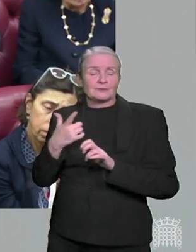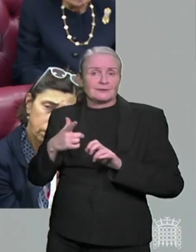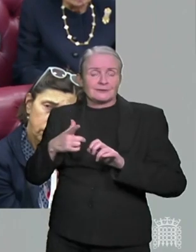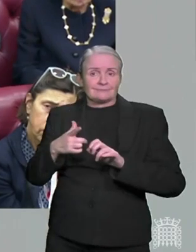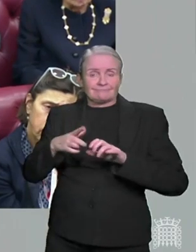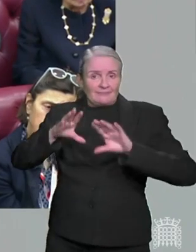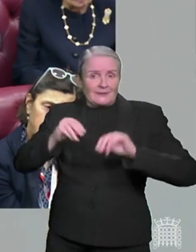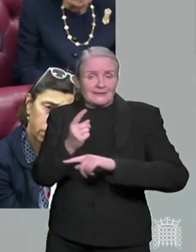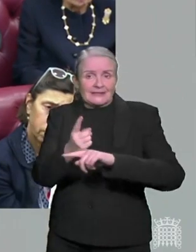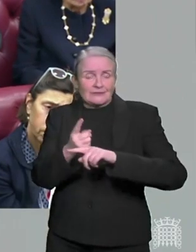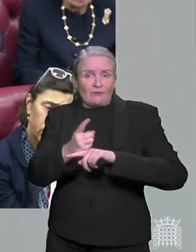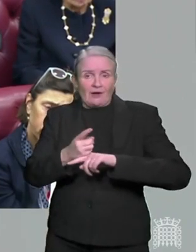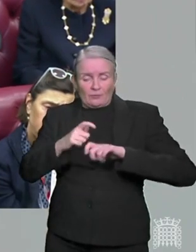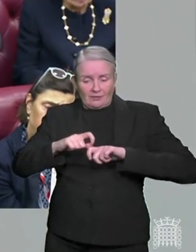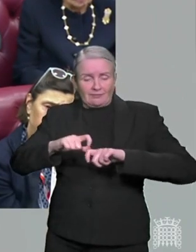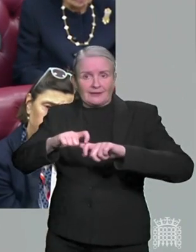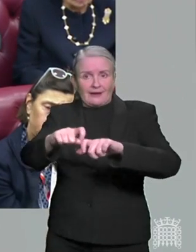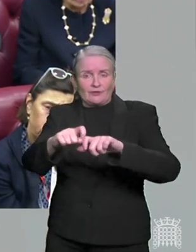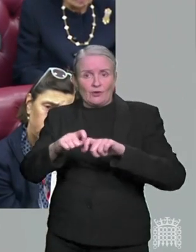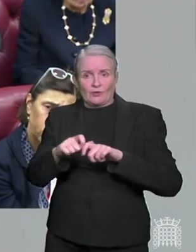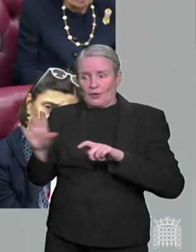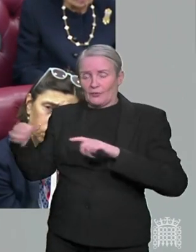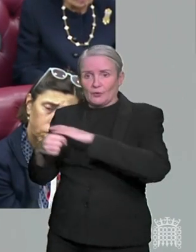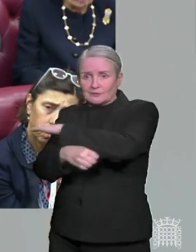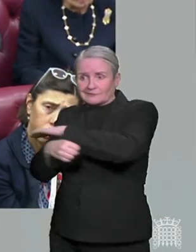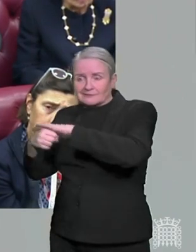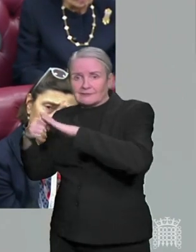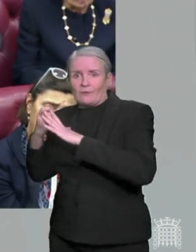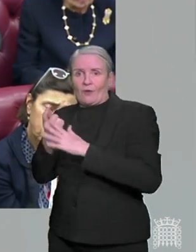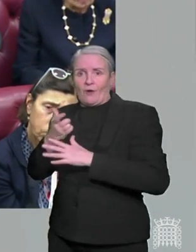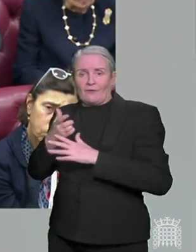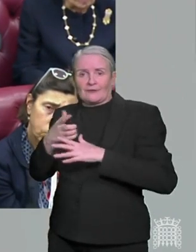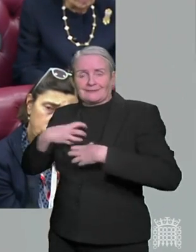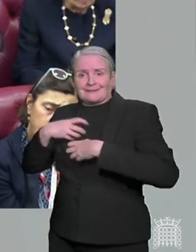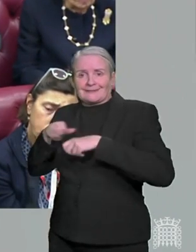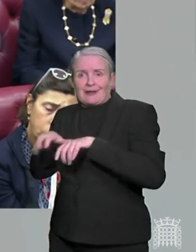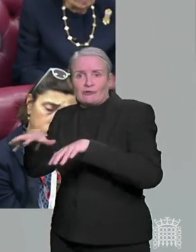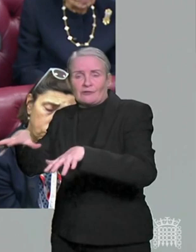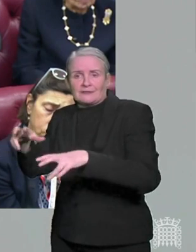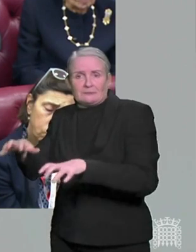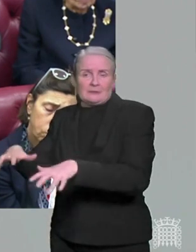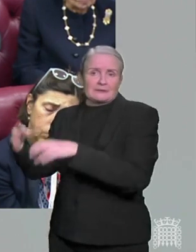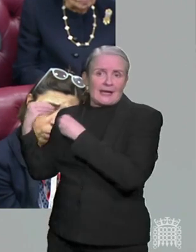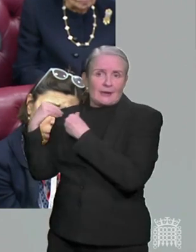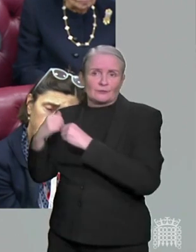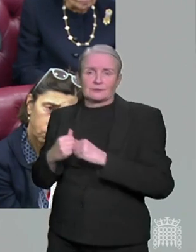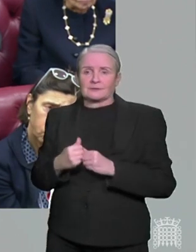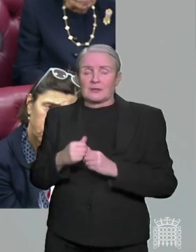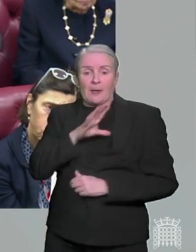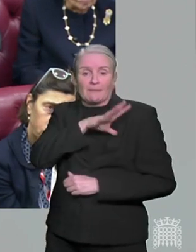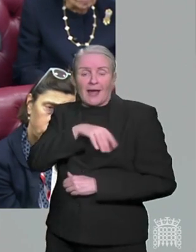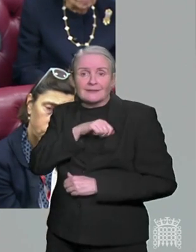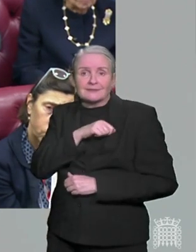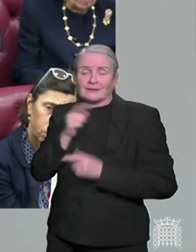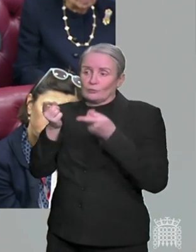there. You've got to dismantle the operation of terrorist attacks. You've got to have a new Palestinian Authority government in place. You've